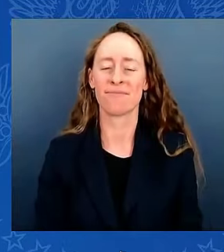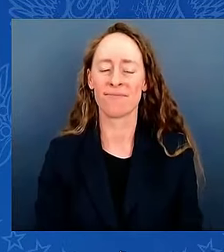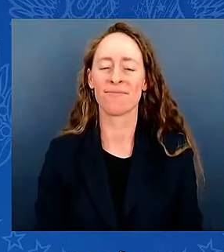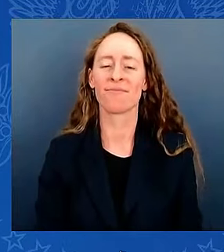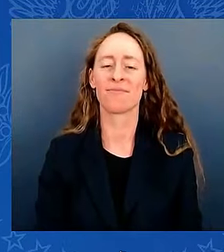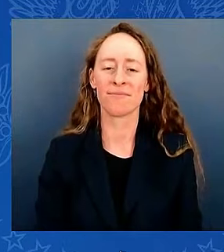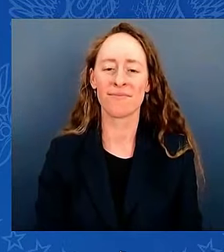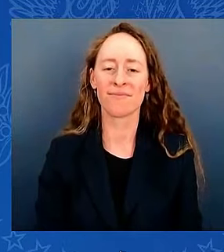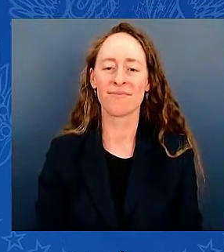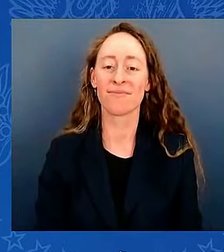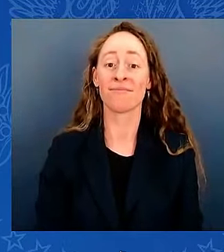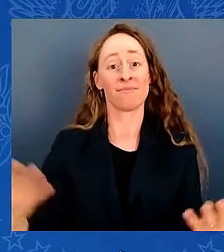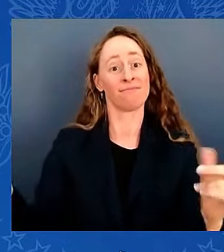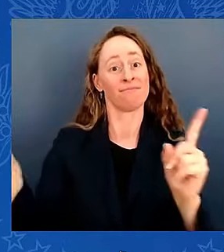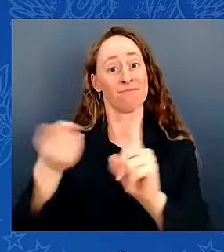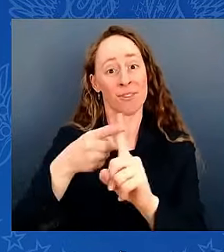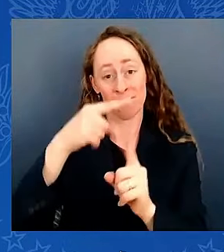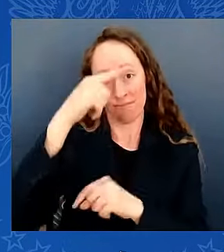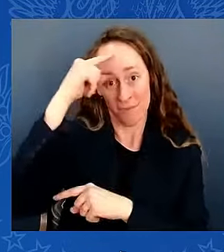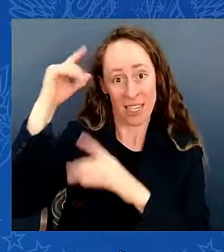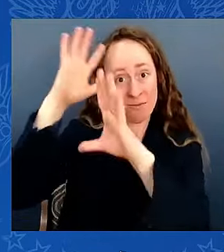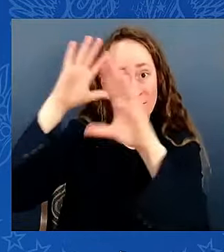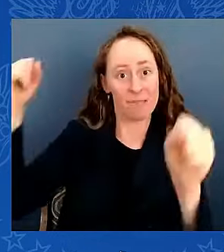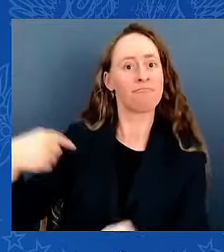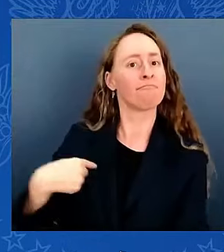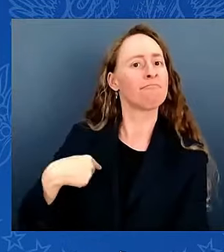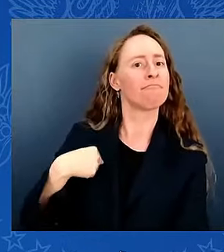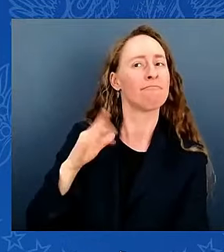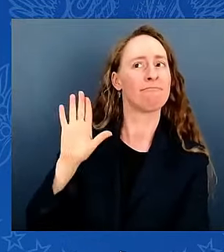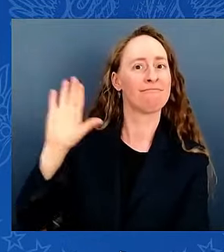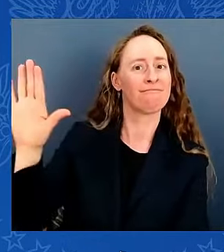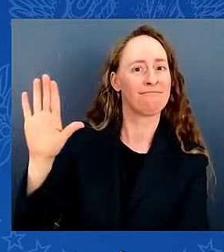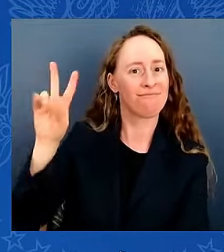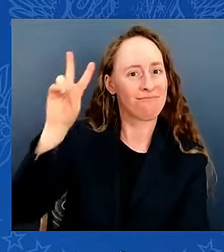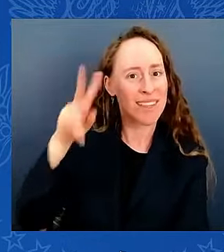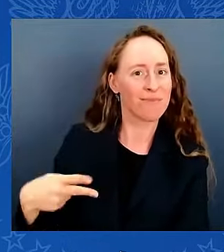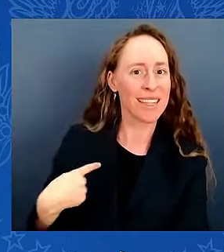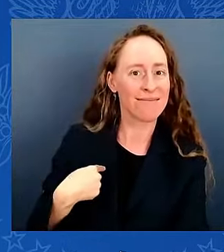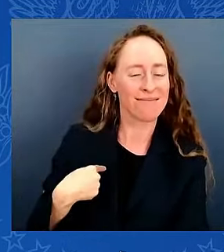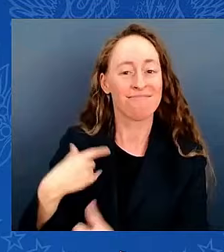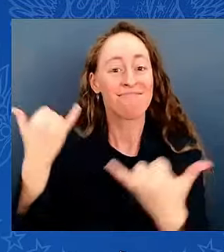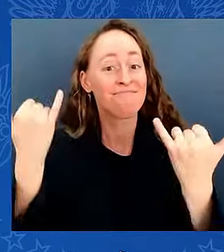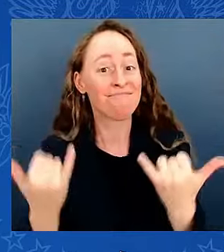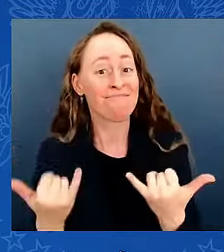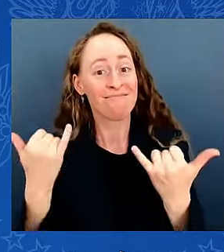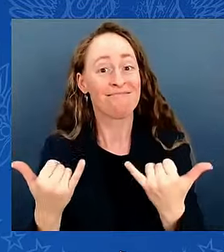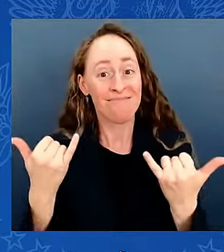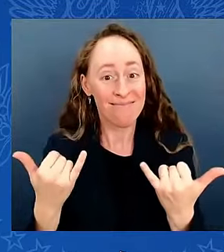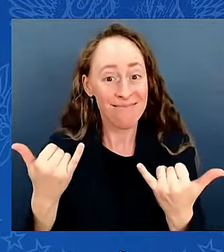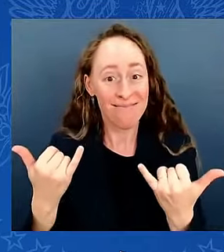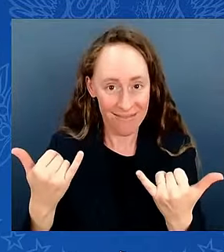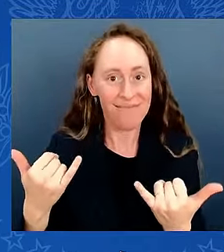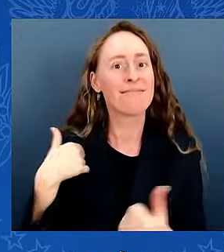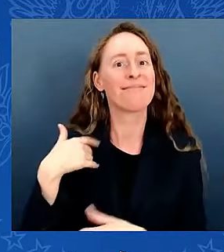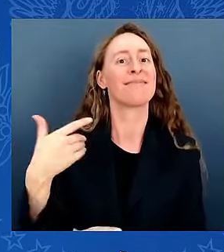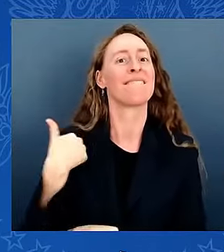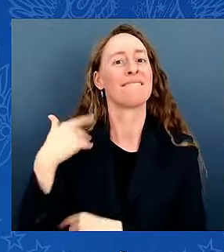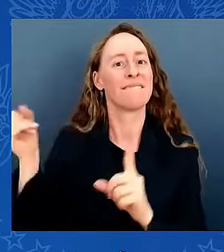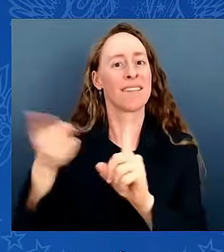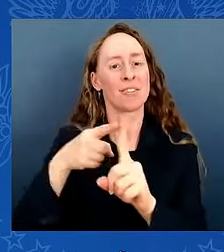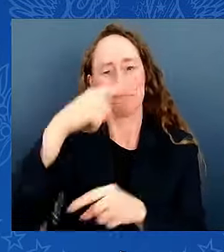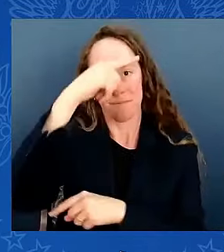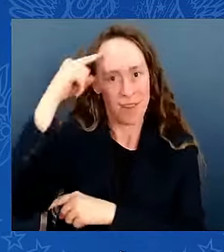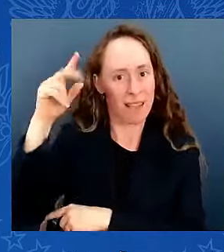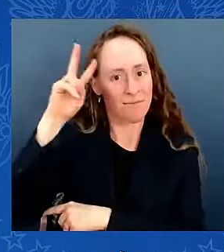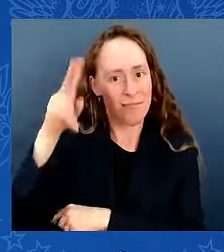a president to the first Black vice president, and God willing, to the first female Black president in American history.